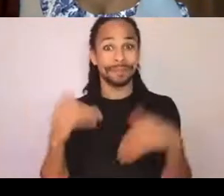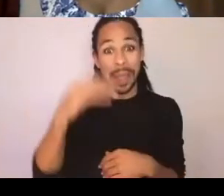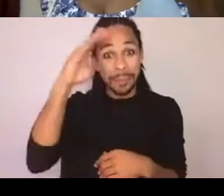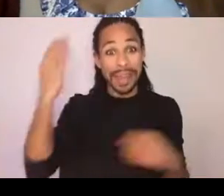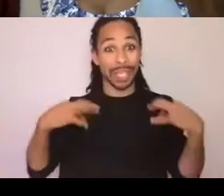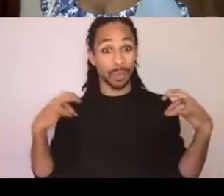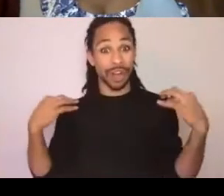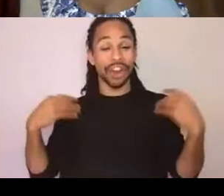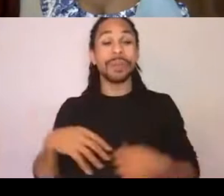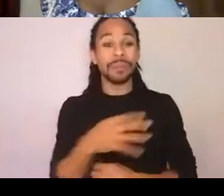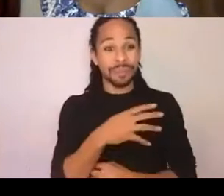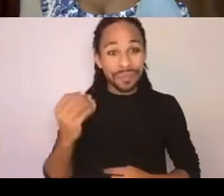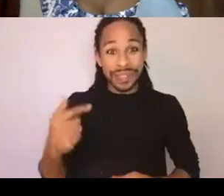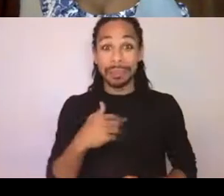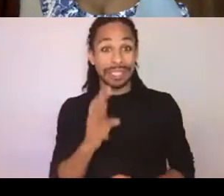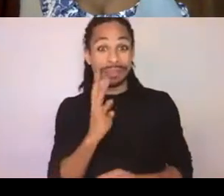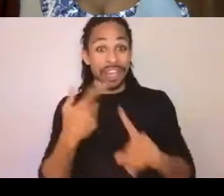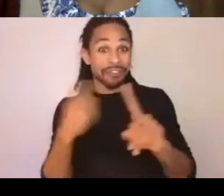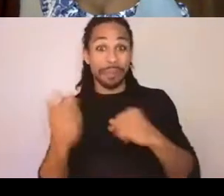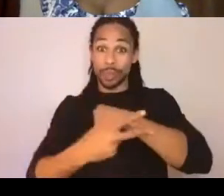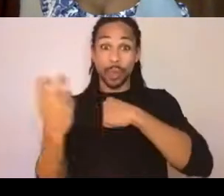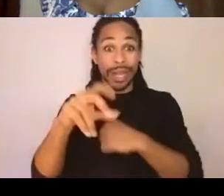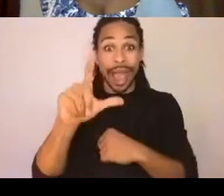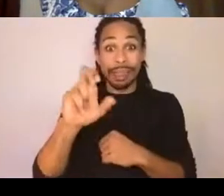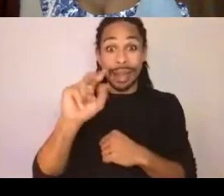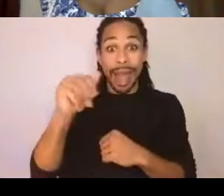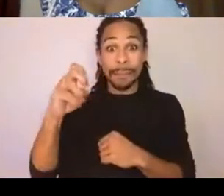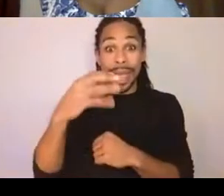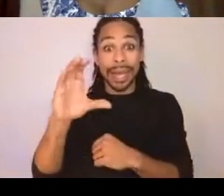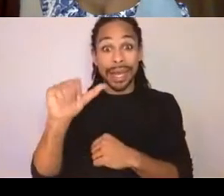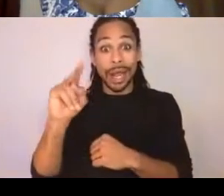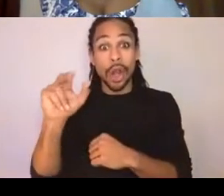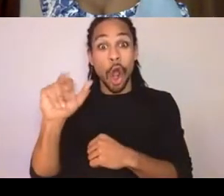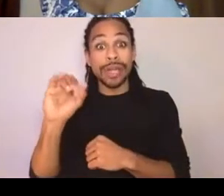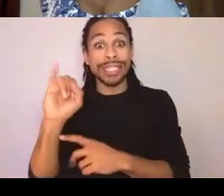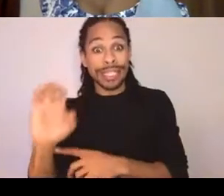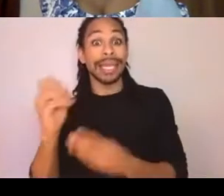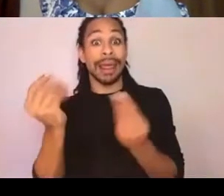from the unceded Lenape and Canarsie lands on the Lower East Side of Manhattan.